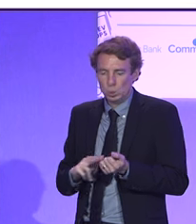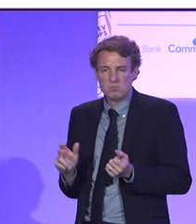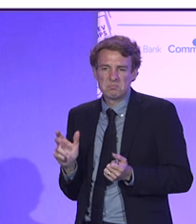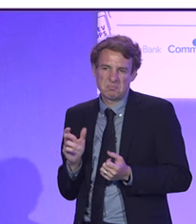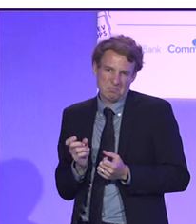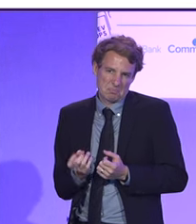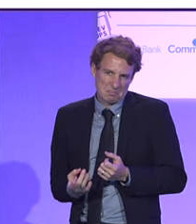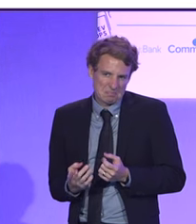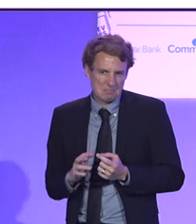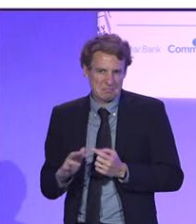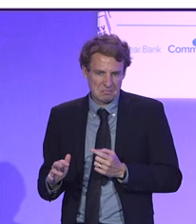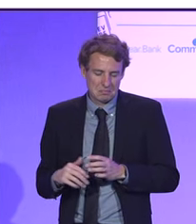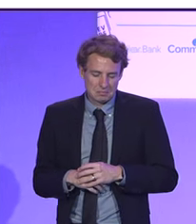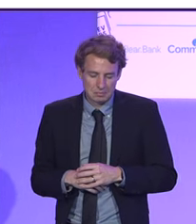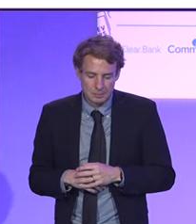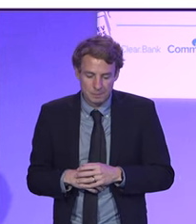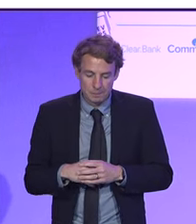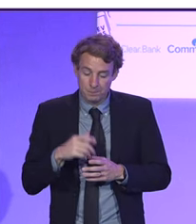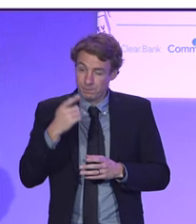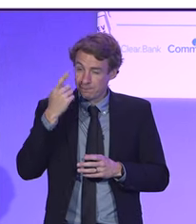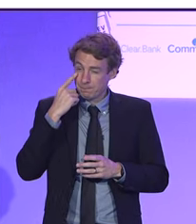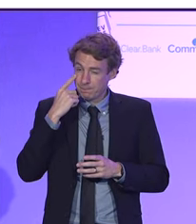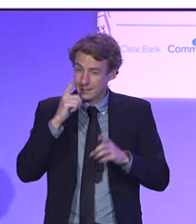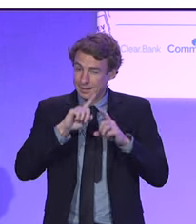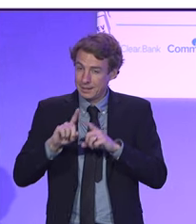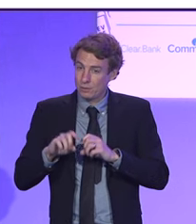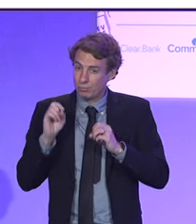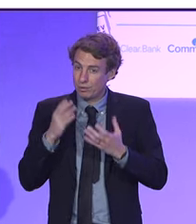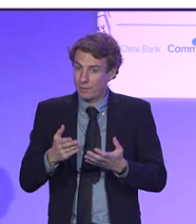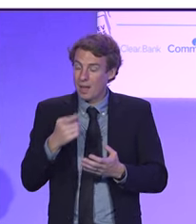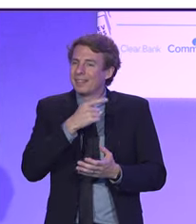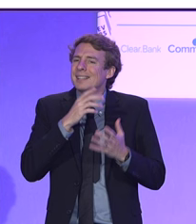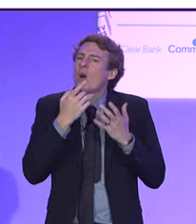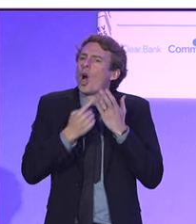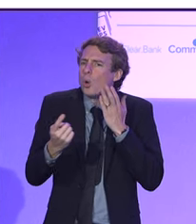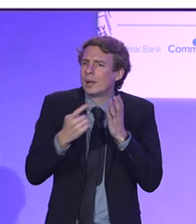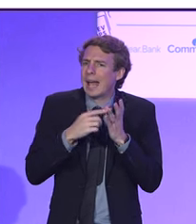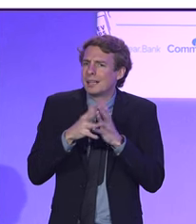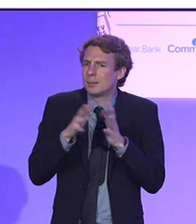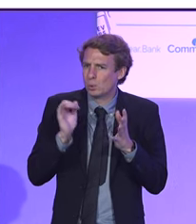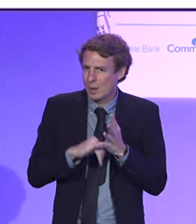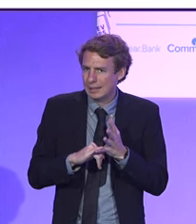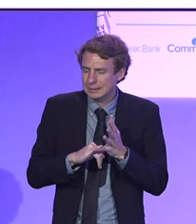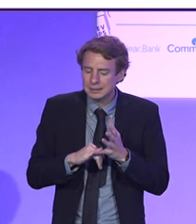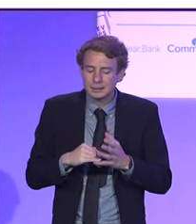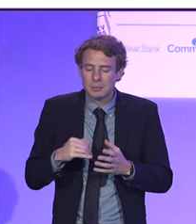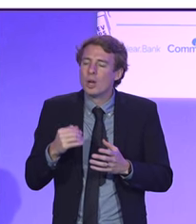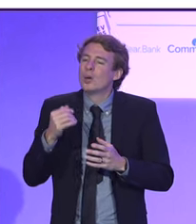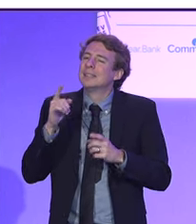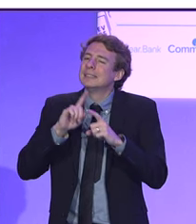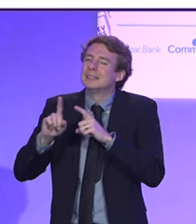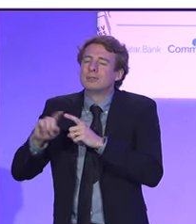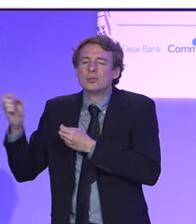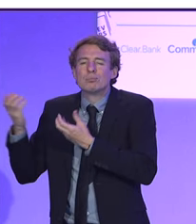different cloud providers. Here I'm just showing you AWS, but you can also compare the different cloud providers or